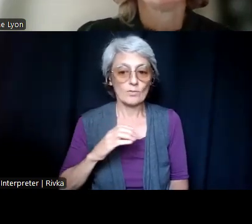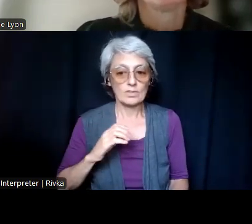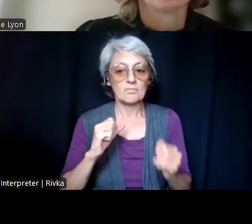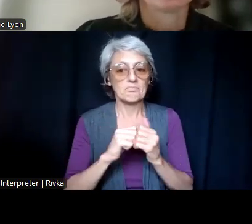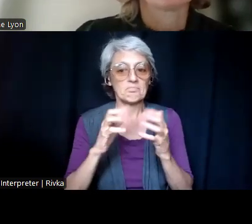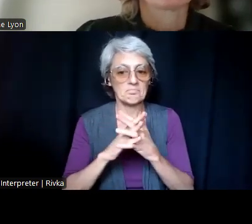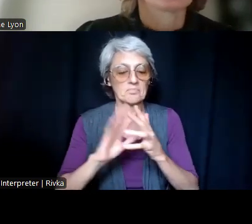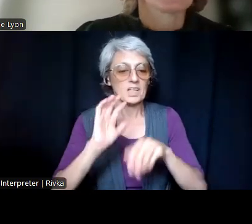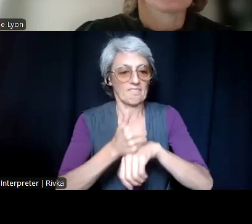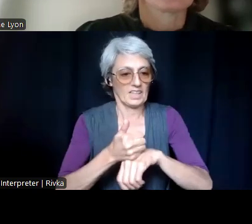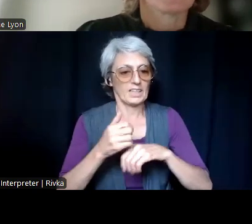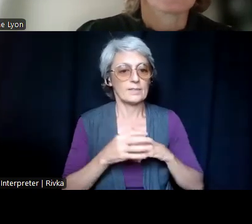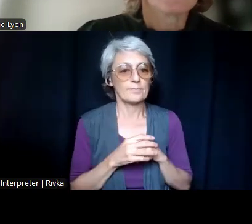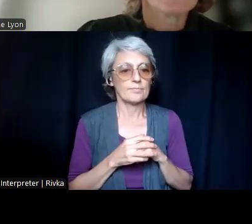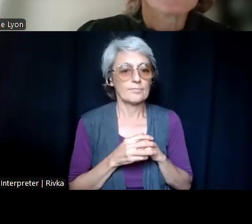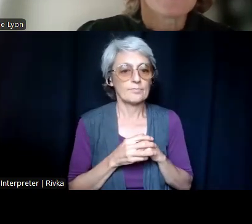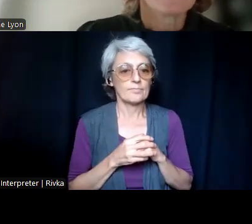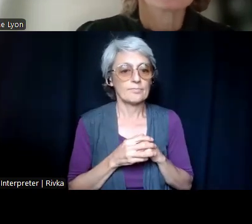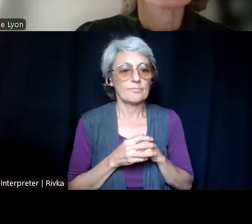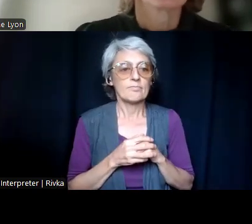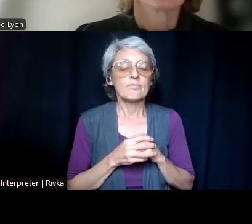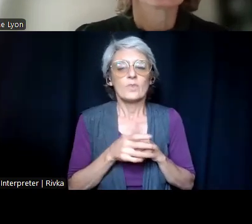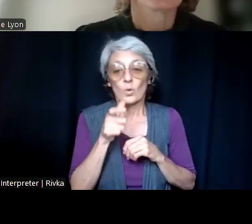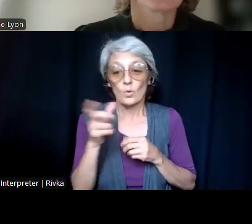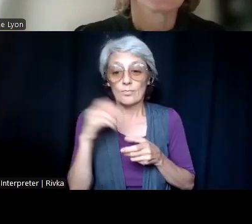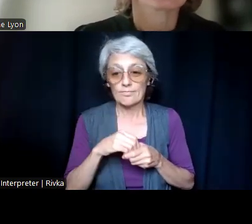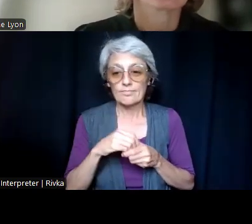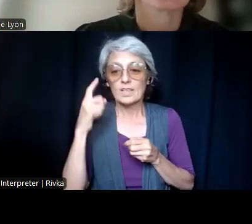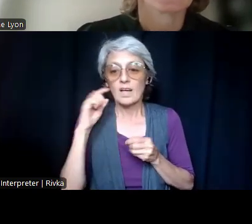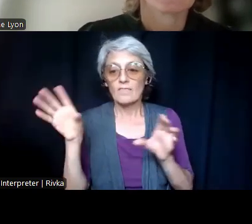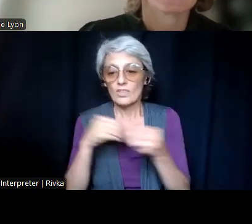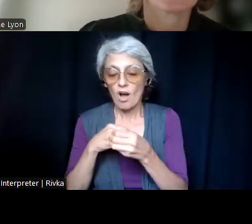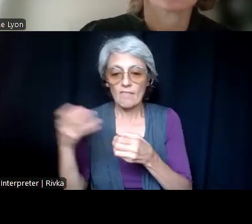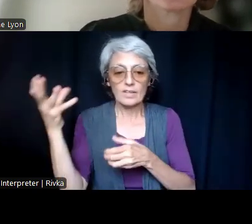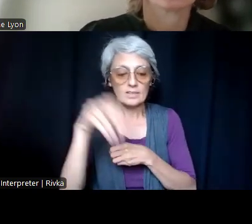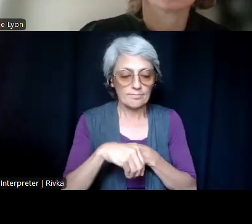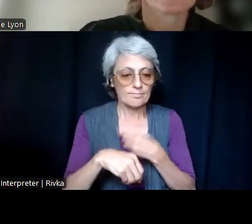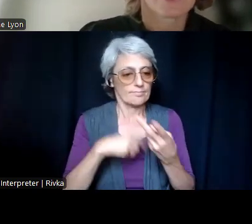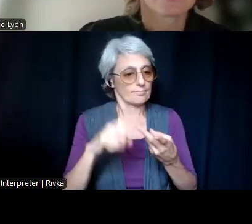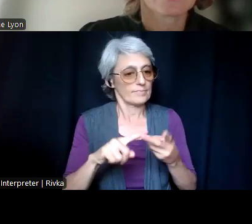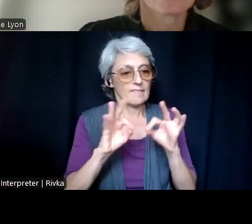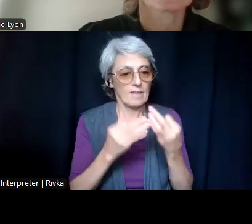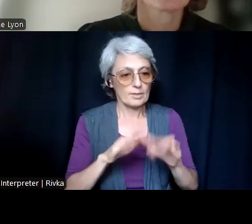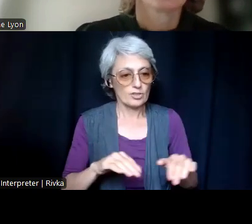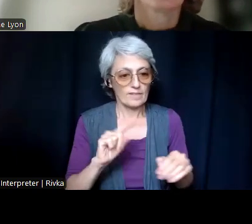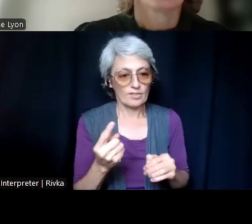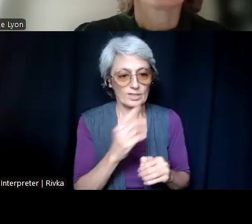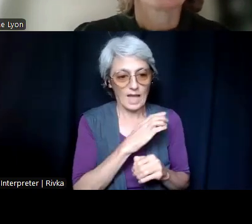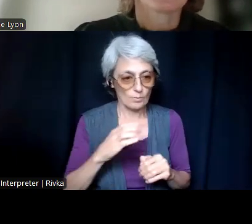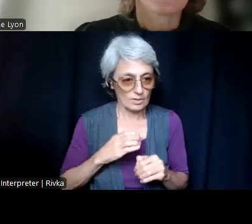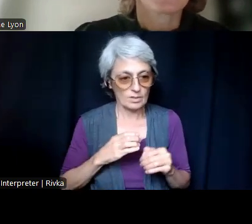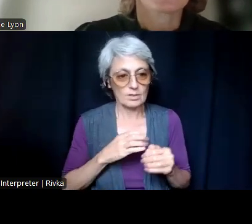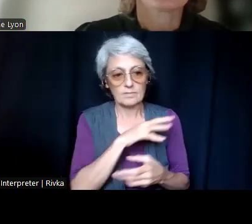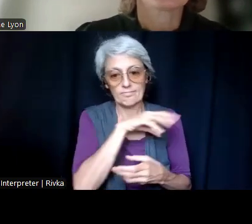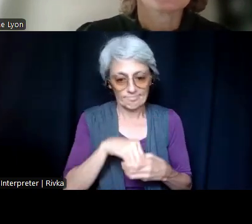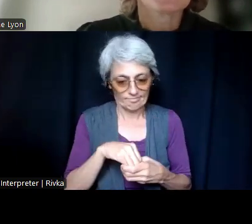included representatives from our governor's office, as well as our Family and Children First Councils, our